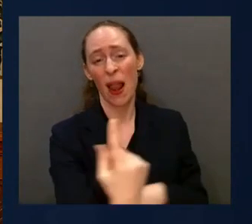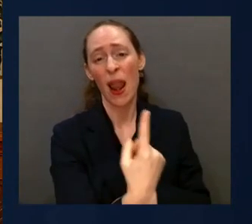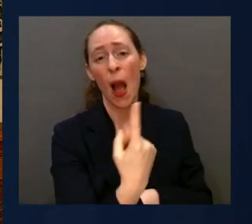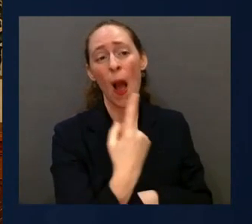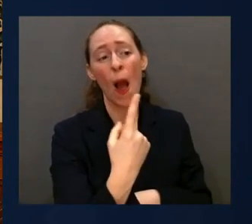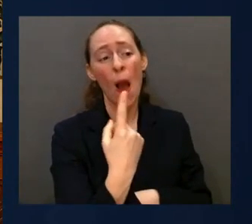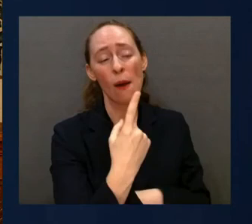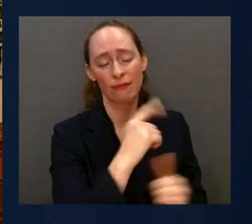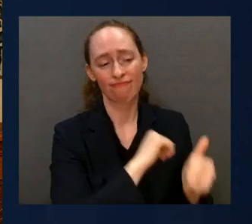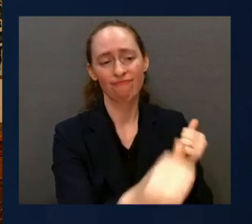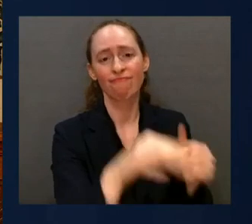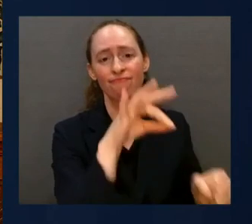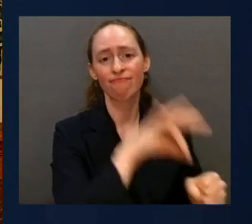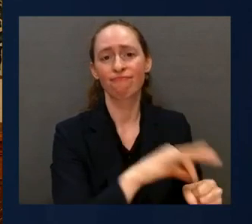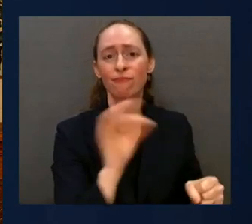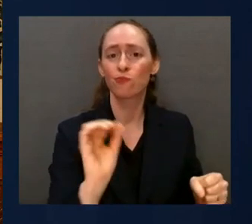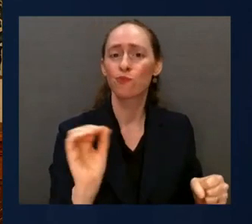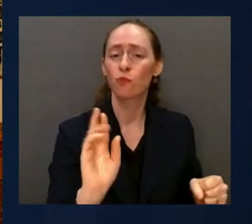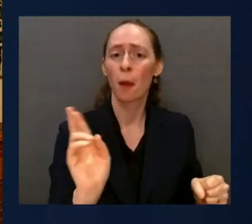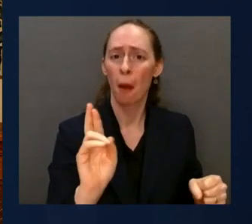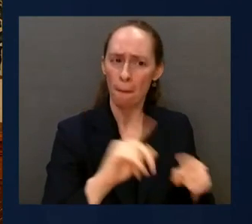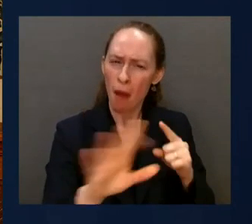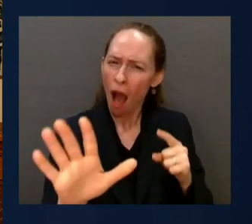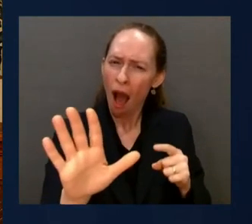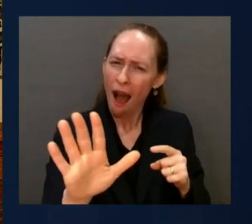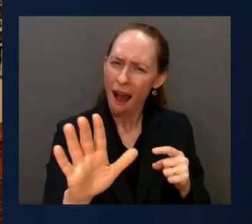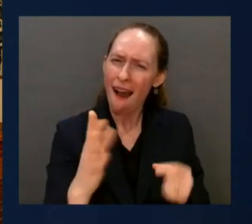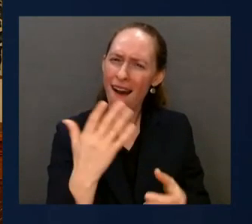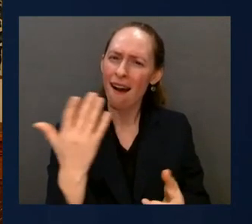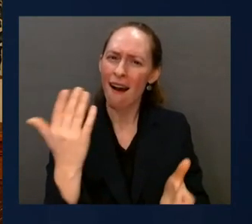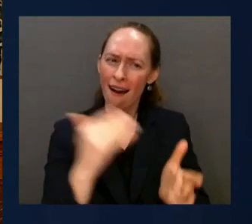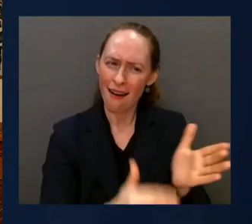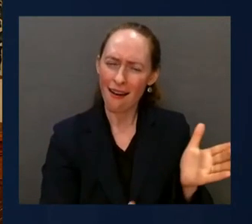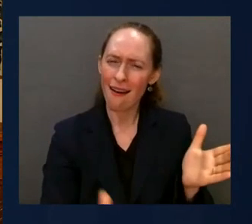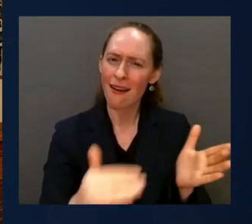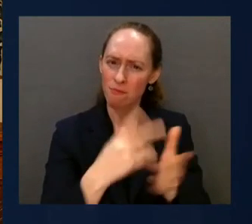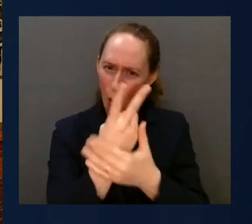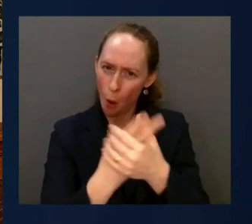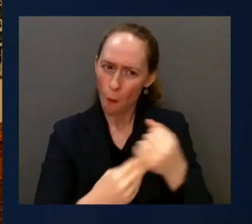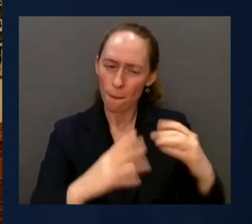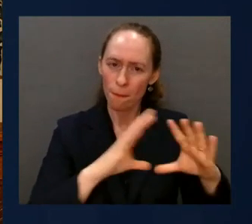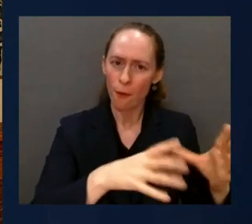came together to defend a stronger and safer Europe. It came together to pass